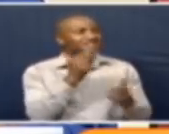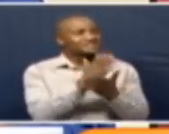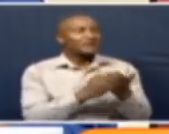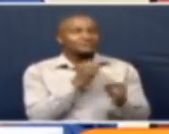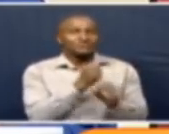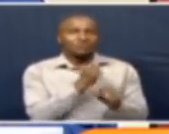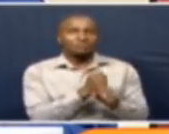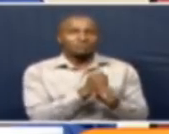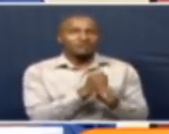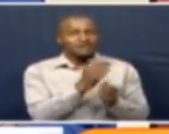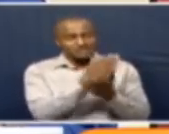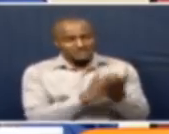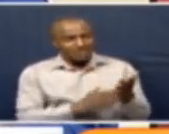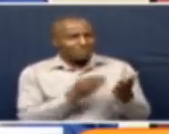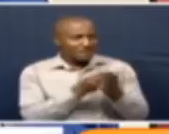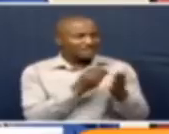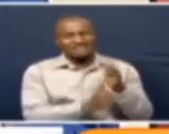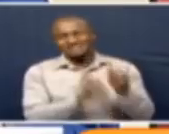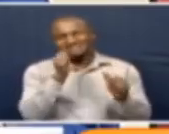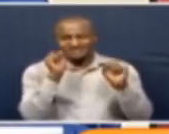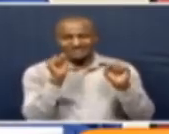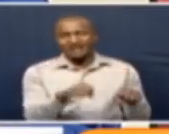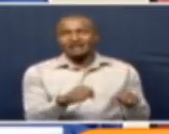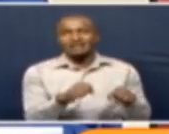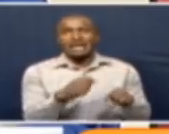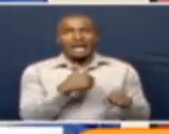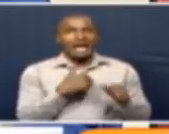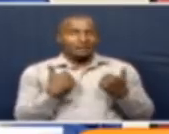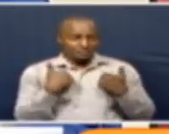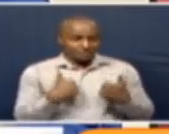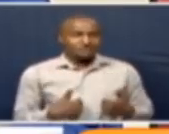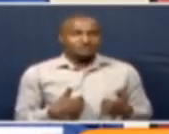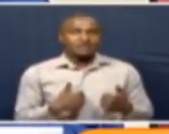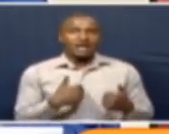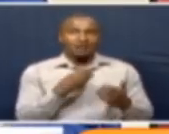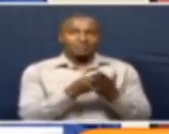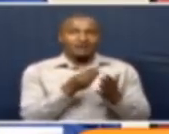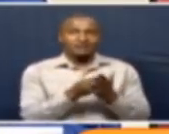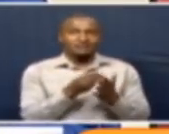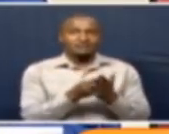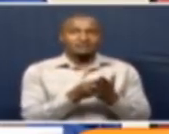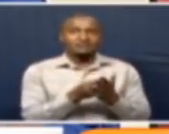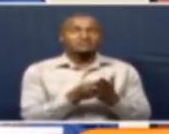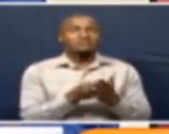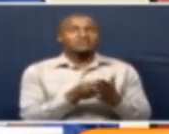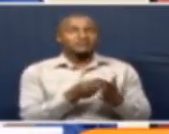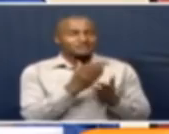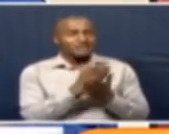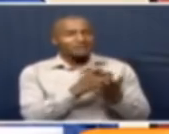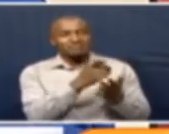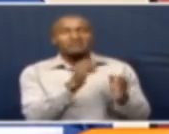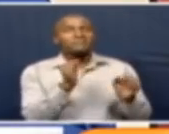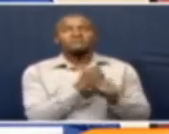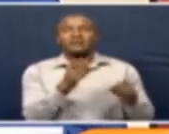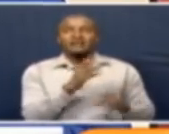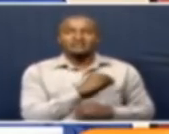offers, rejecting some money. And the thing is, I personally, there's money I will not work for. I get called for a lot of gigs, but there's money that I will not